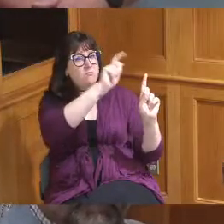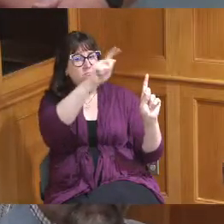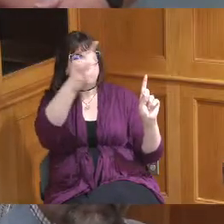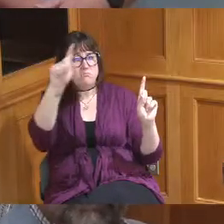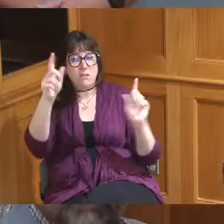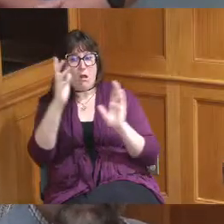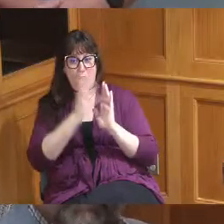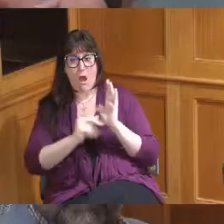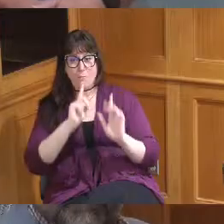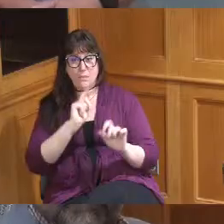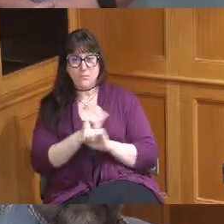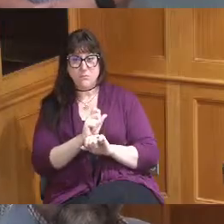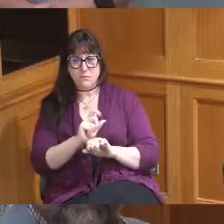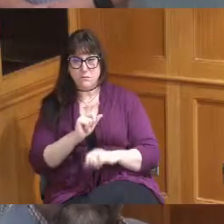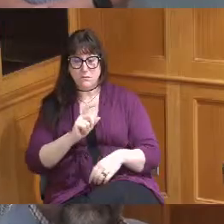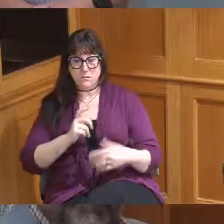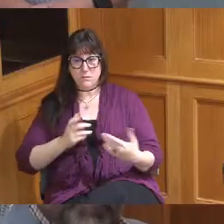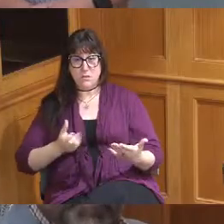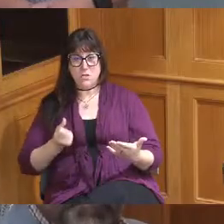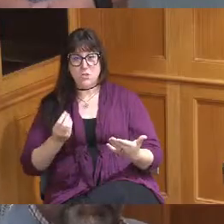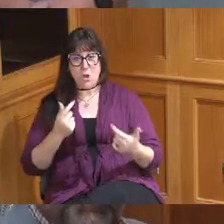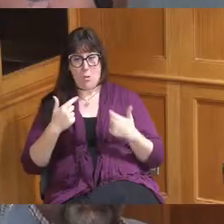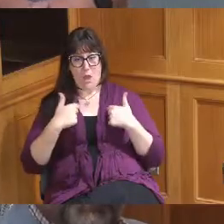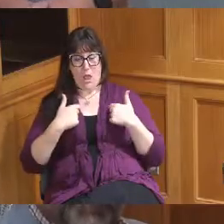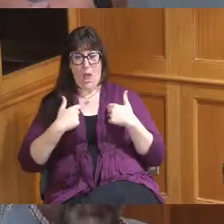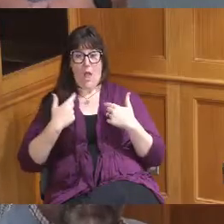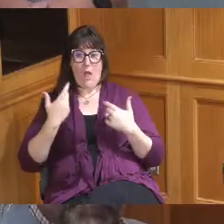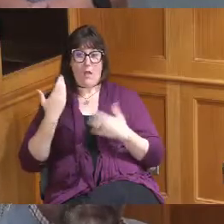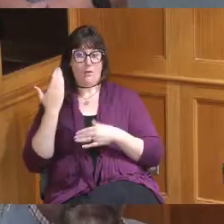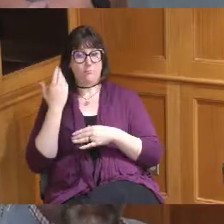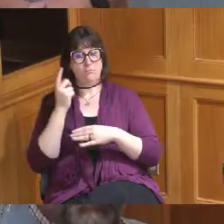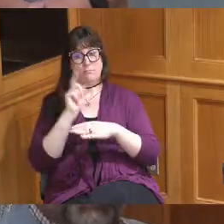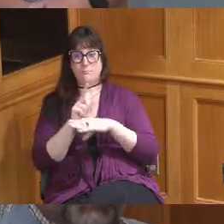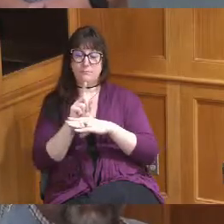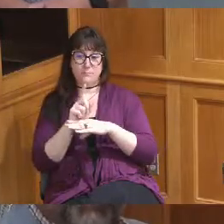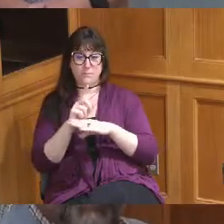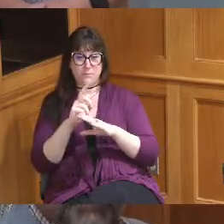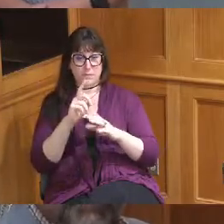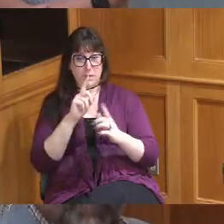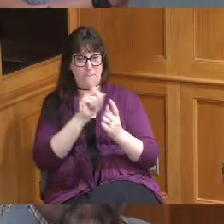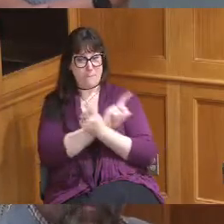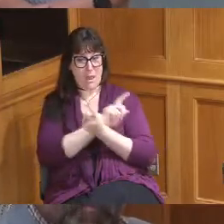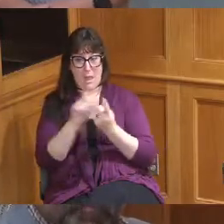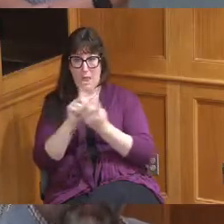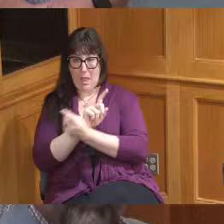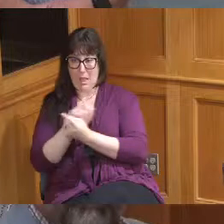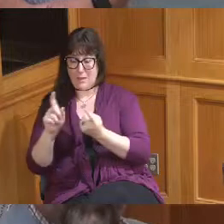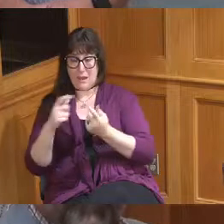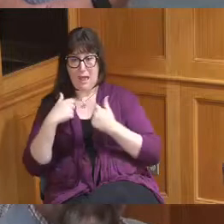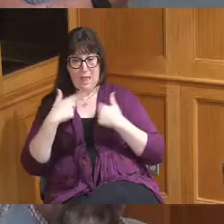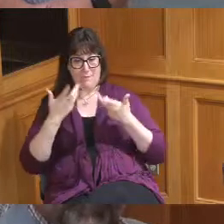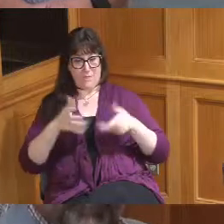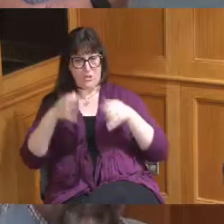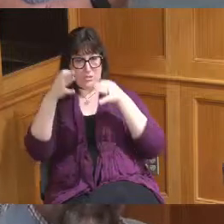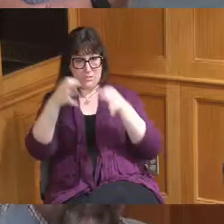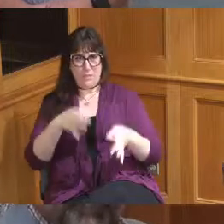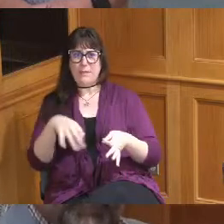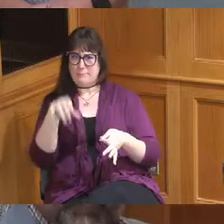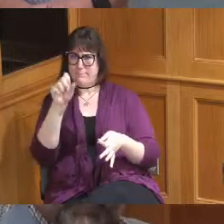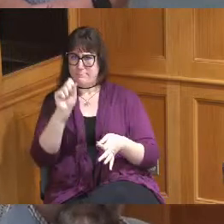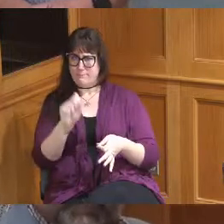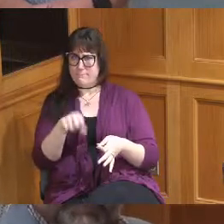around the country. So when I came to you the first time and met you, I explained that, yes, I've seen